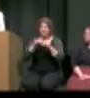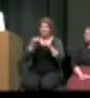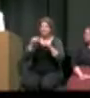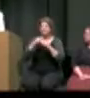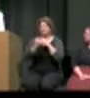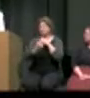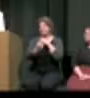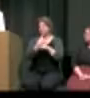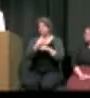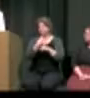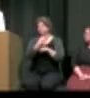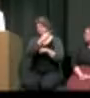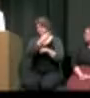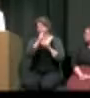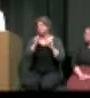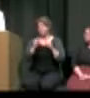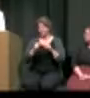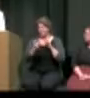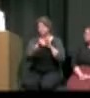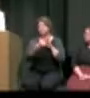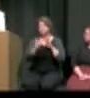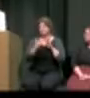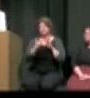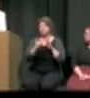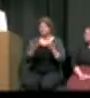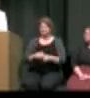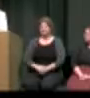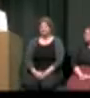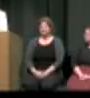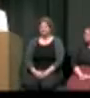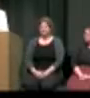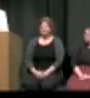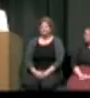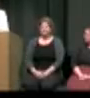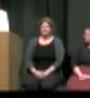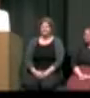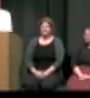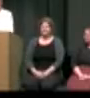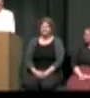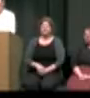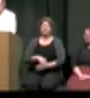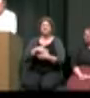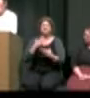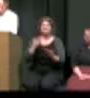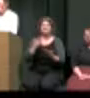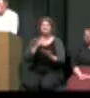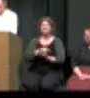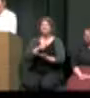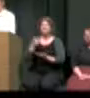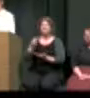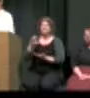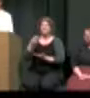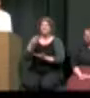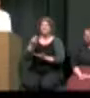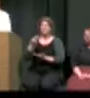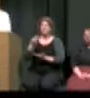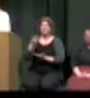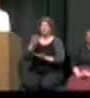to shoot us an email at that email address. We would be happy to hear from you. And with that, I will pass it on to Charlie